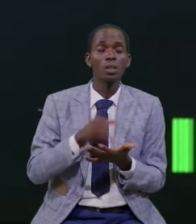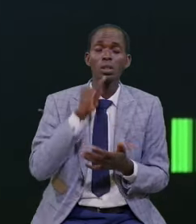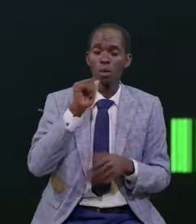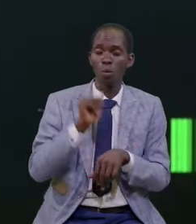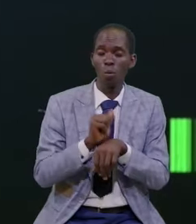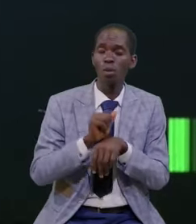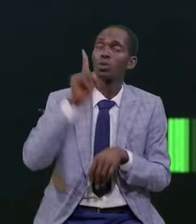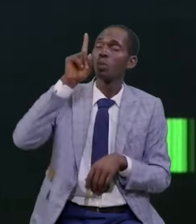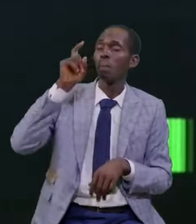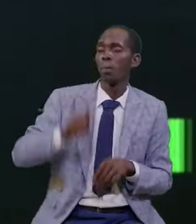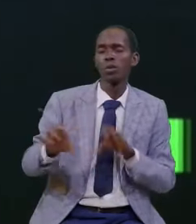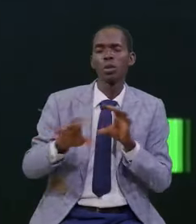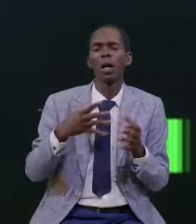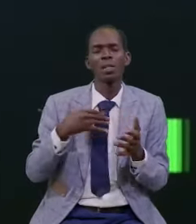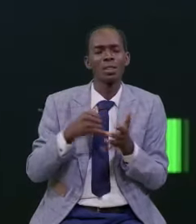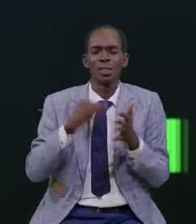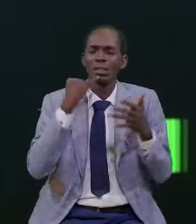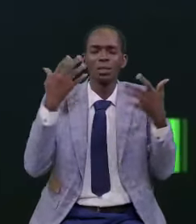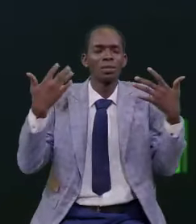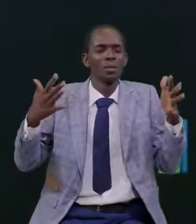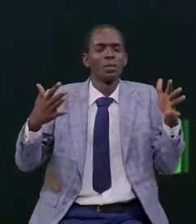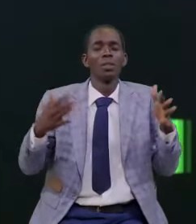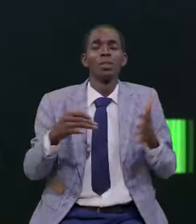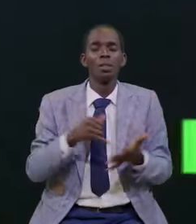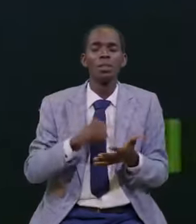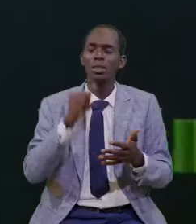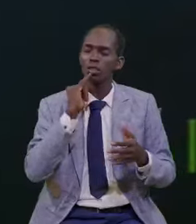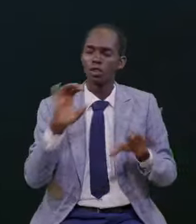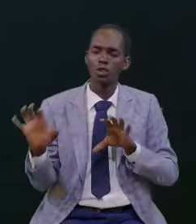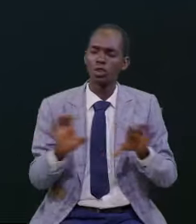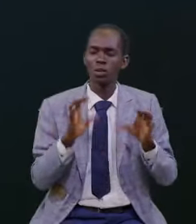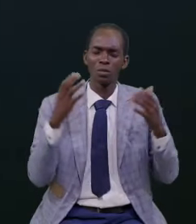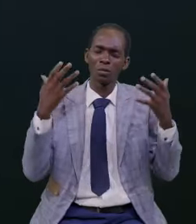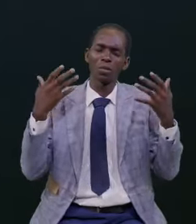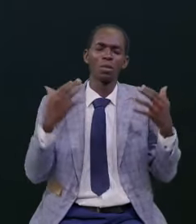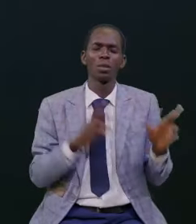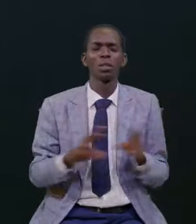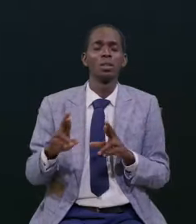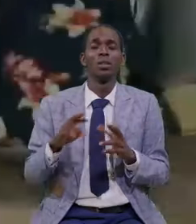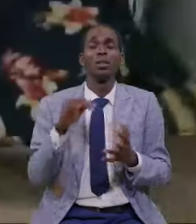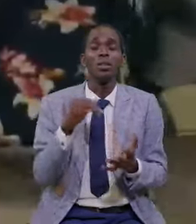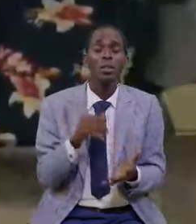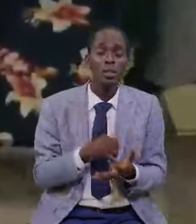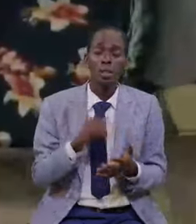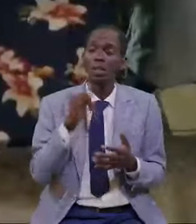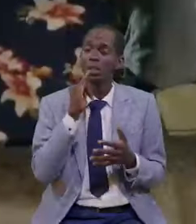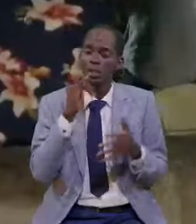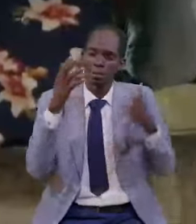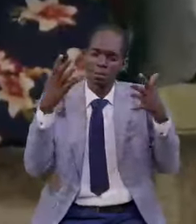is done. It is done. It is